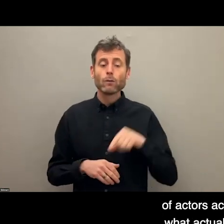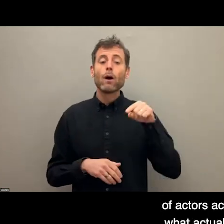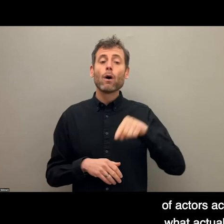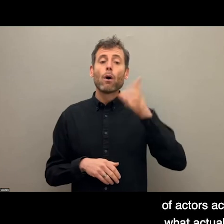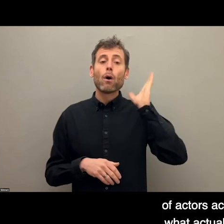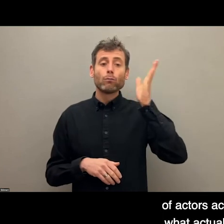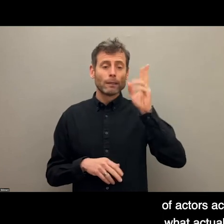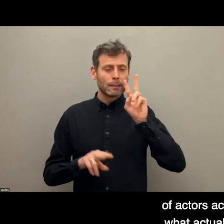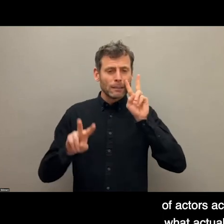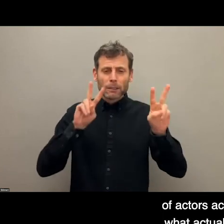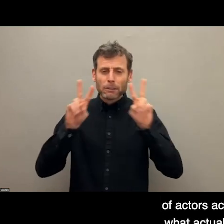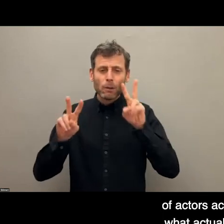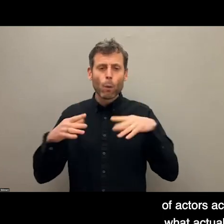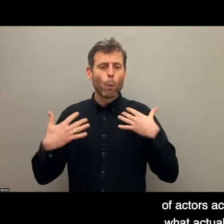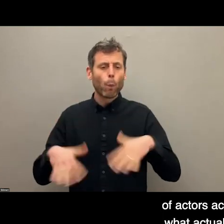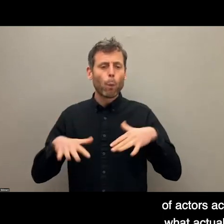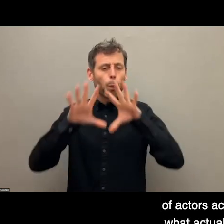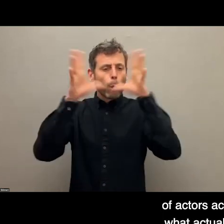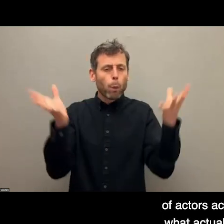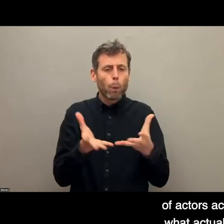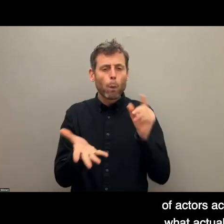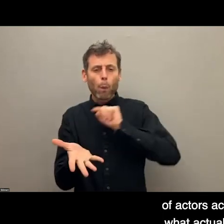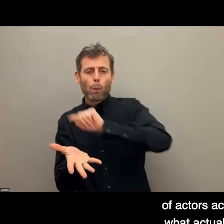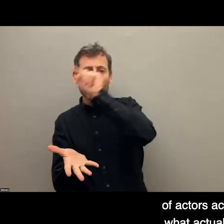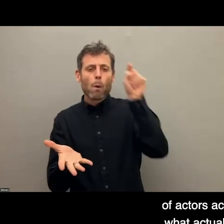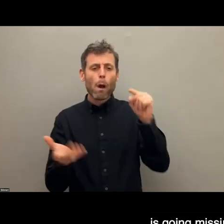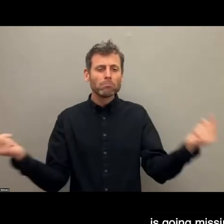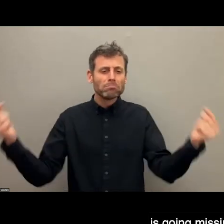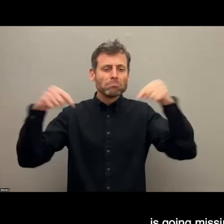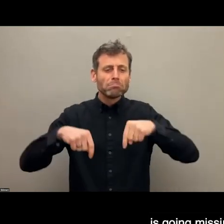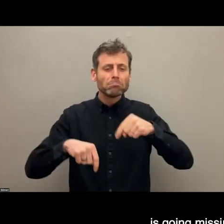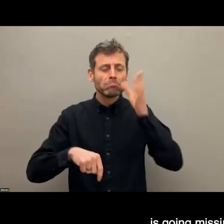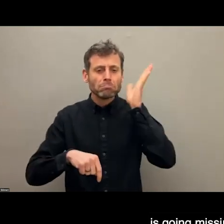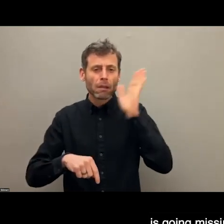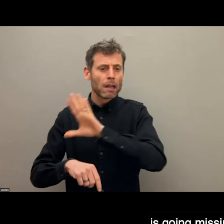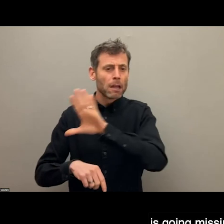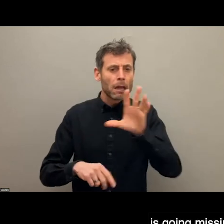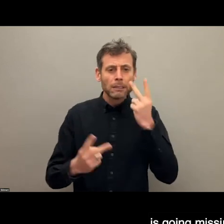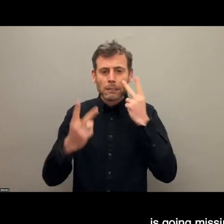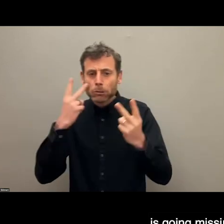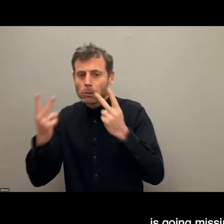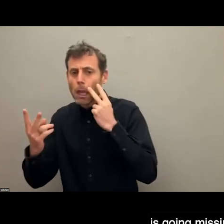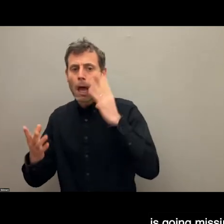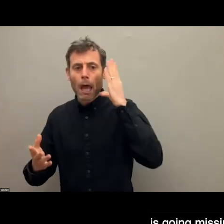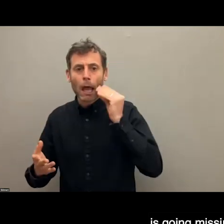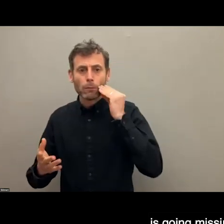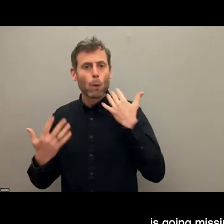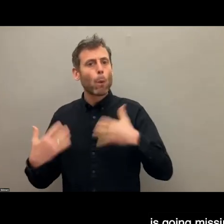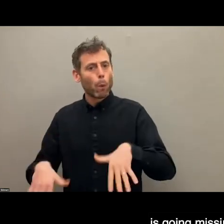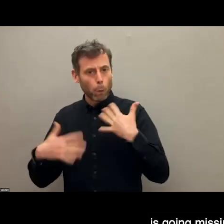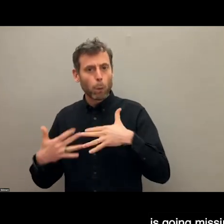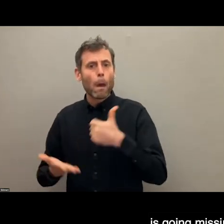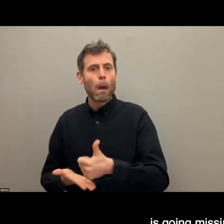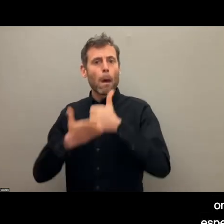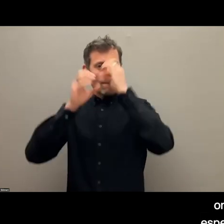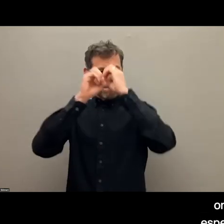different countries, sharing what actually works, but also sharing what is still missing. Our success